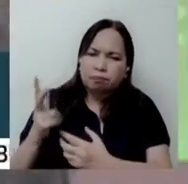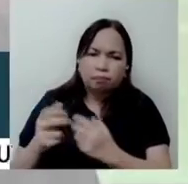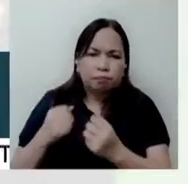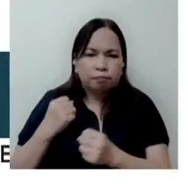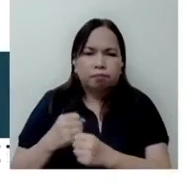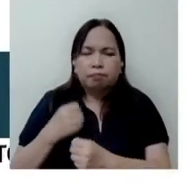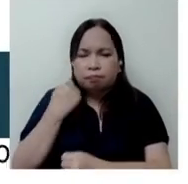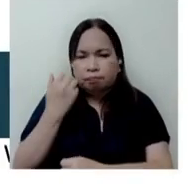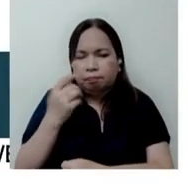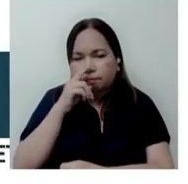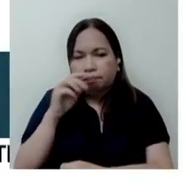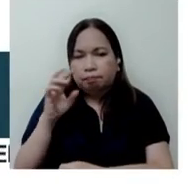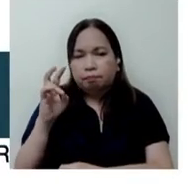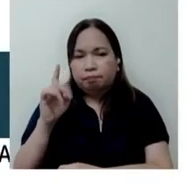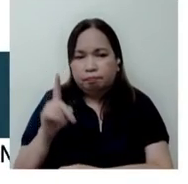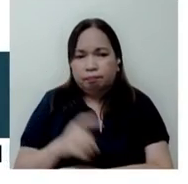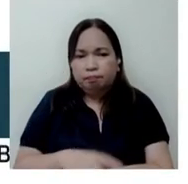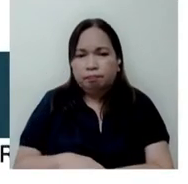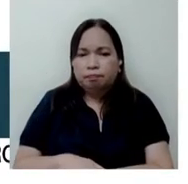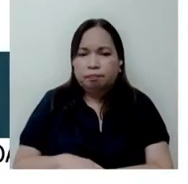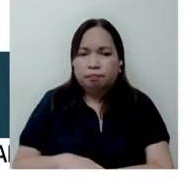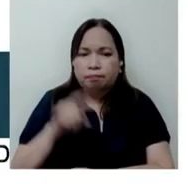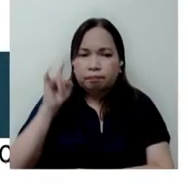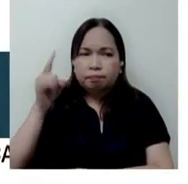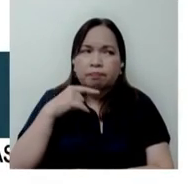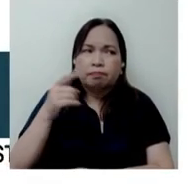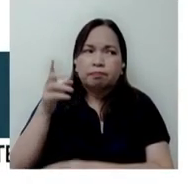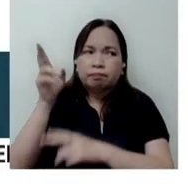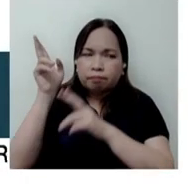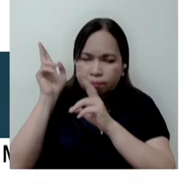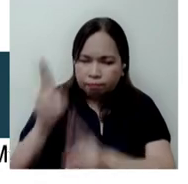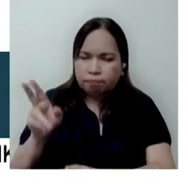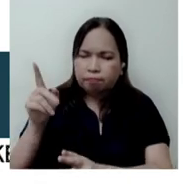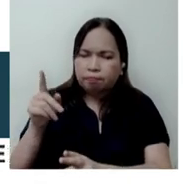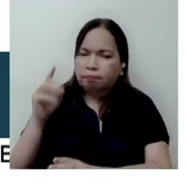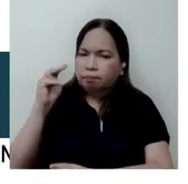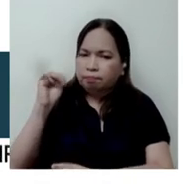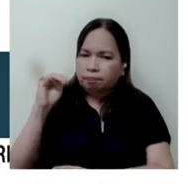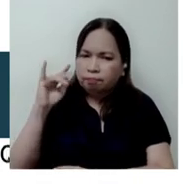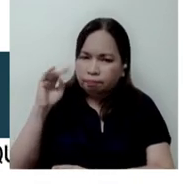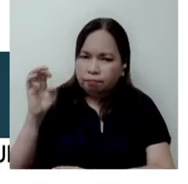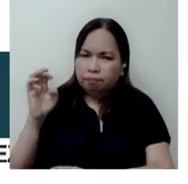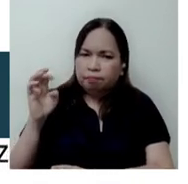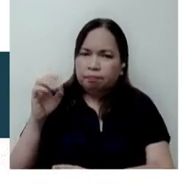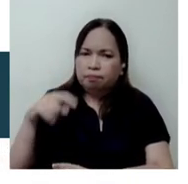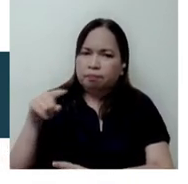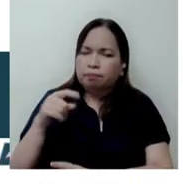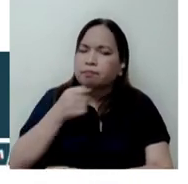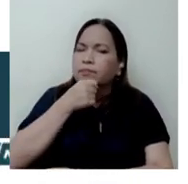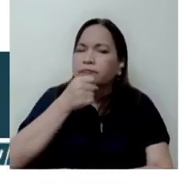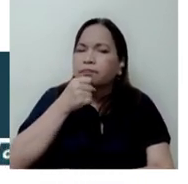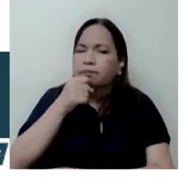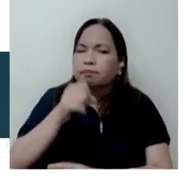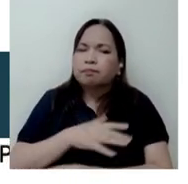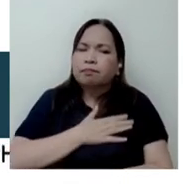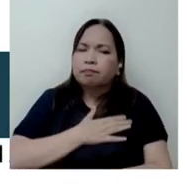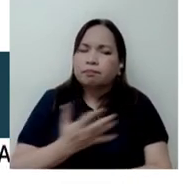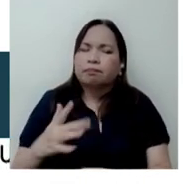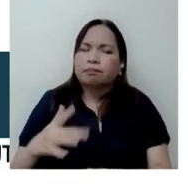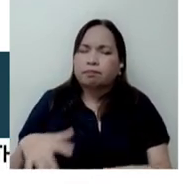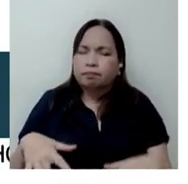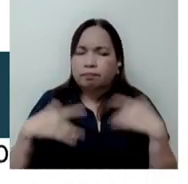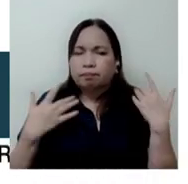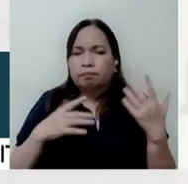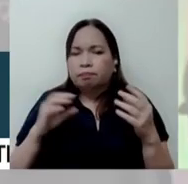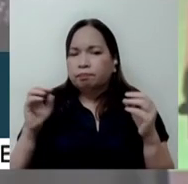social media post, Marcos called him a pillar in the broadcasting industry, who dedicated his life to delivering unbiased news to the Filipino